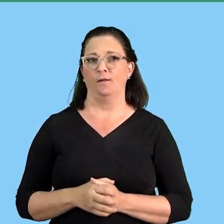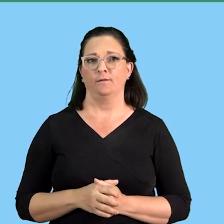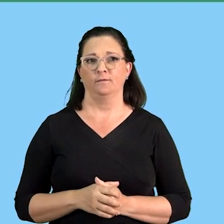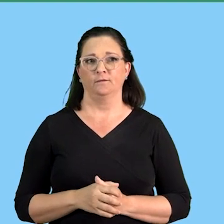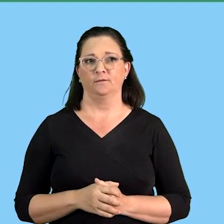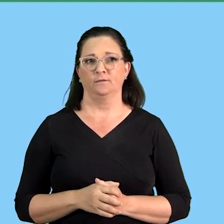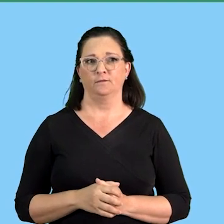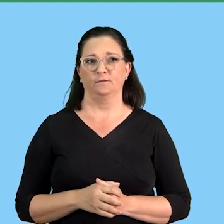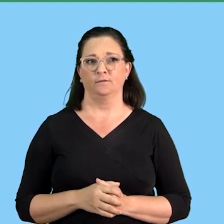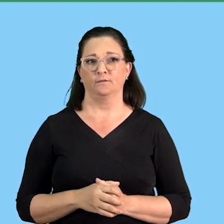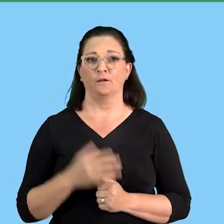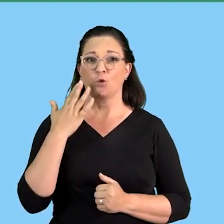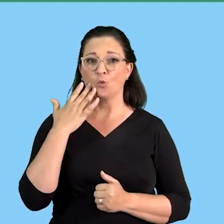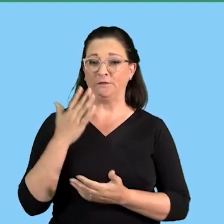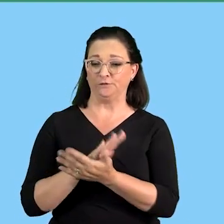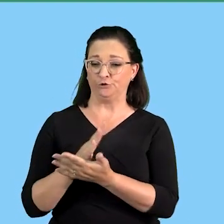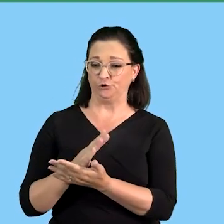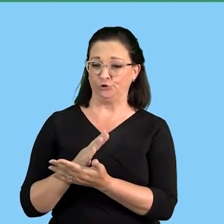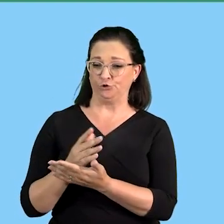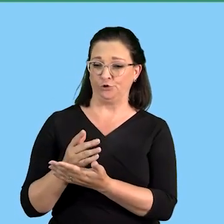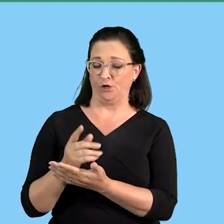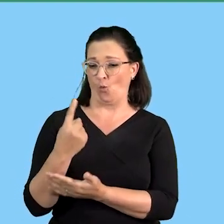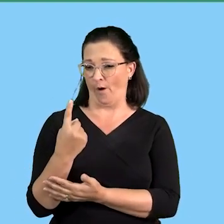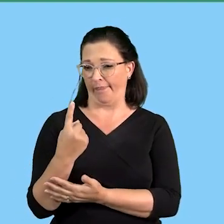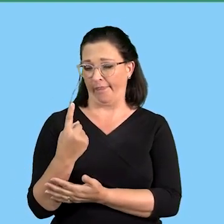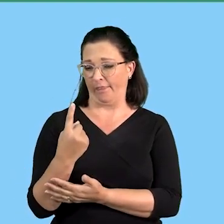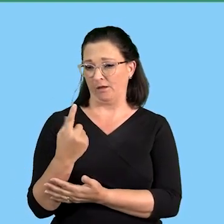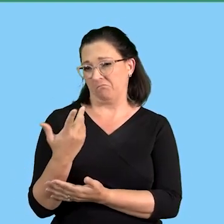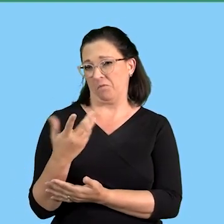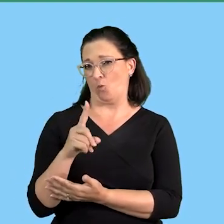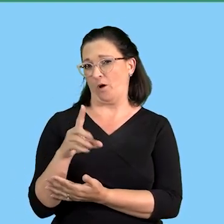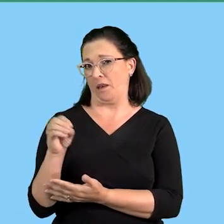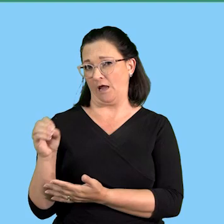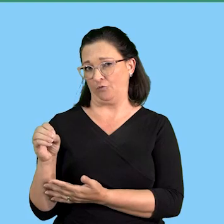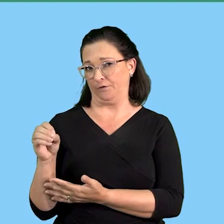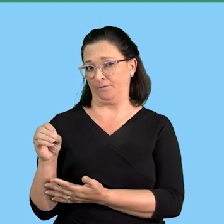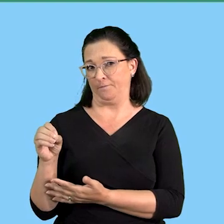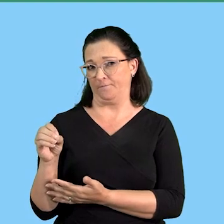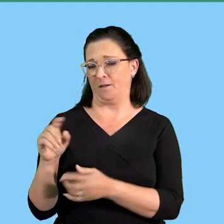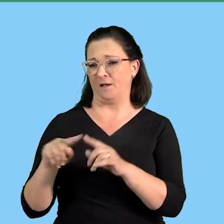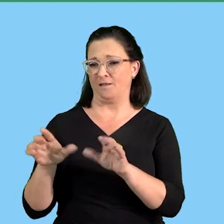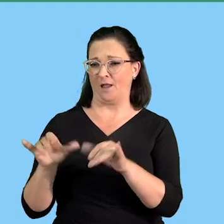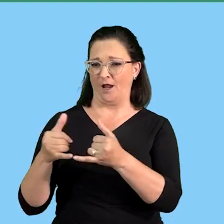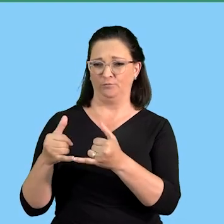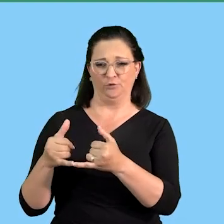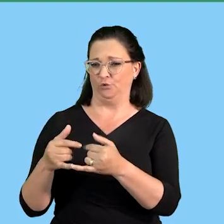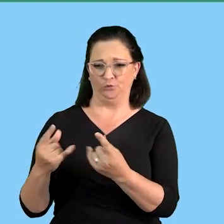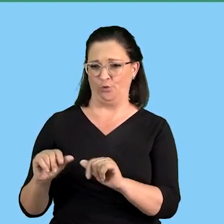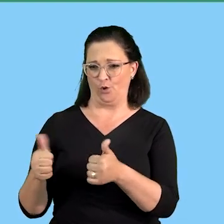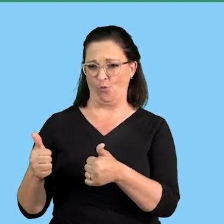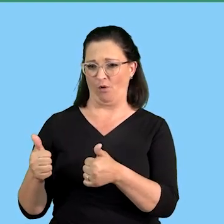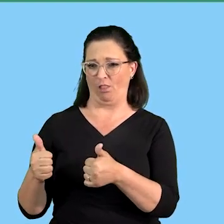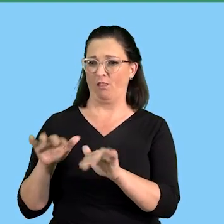So this is to say, when the share price, meaning if one share is equals to 100 Rand, should the company underperform